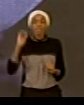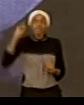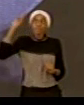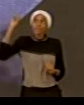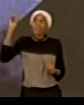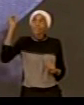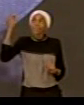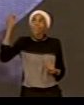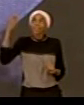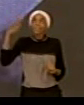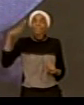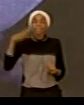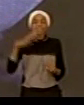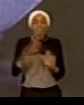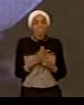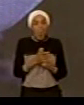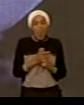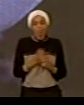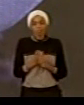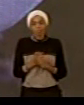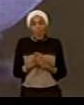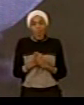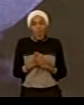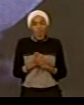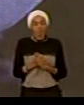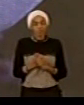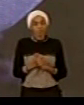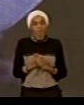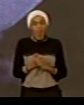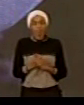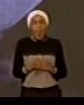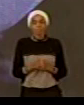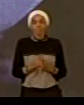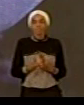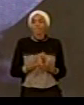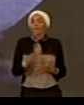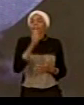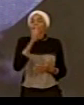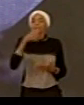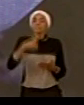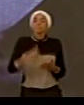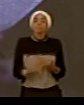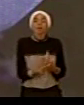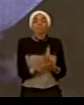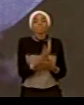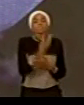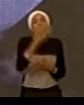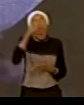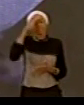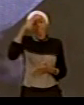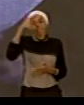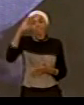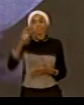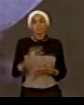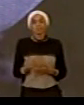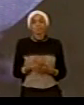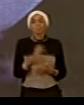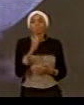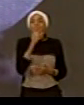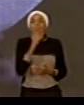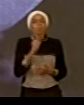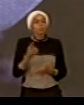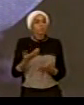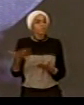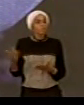His grace. I'm a new creation, I'm a brand new